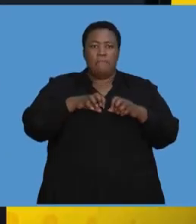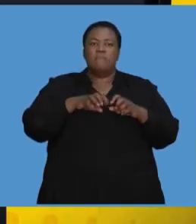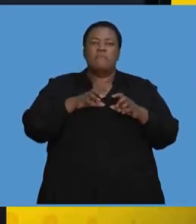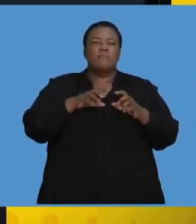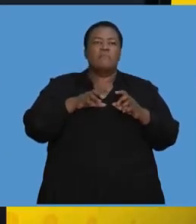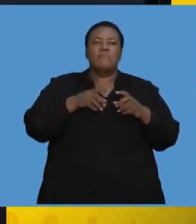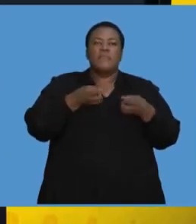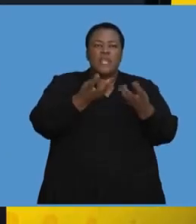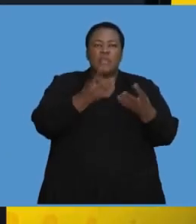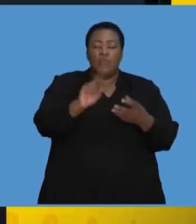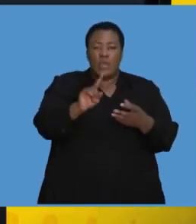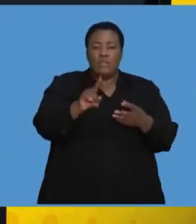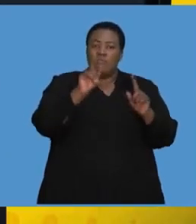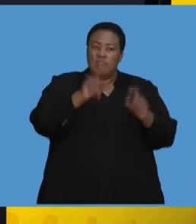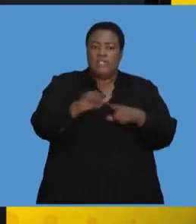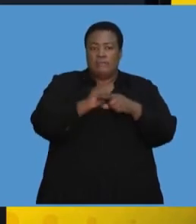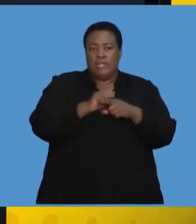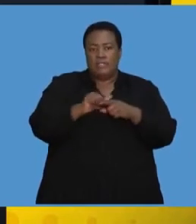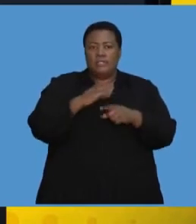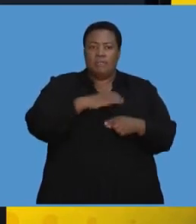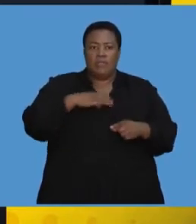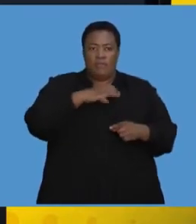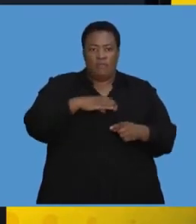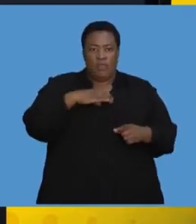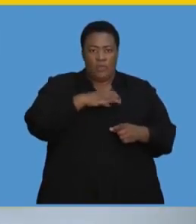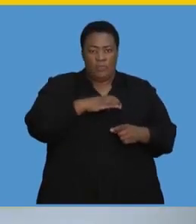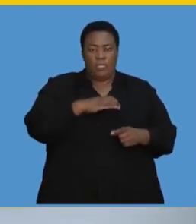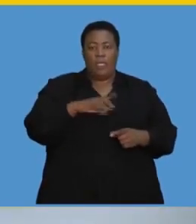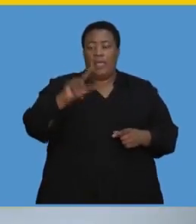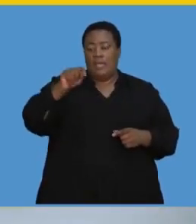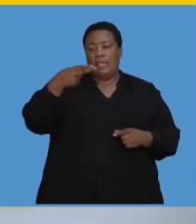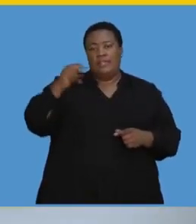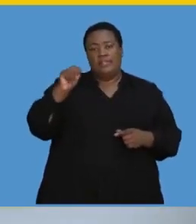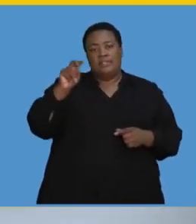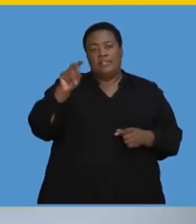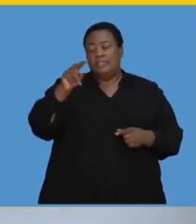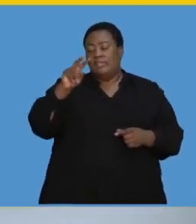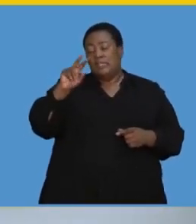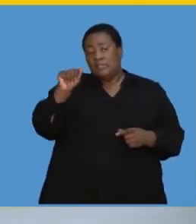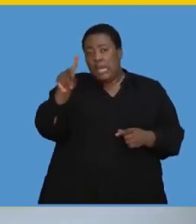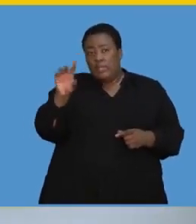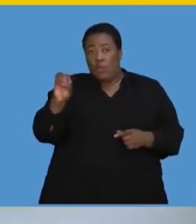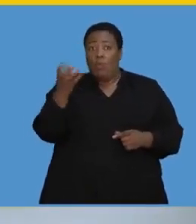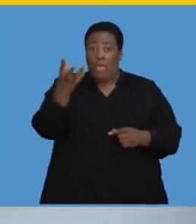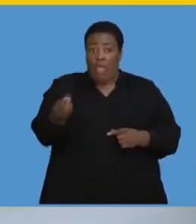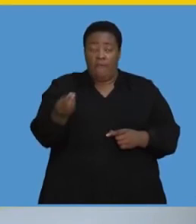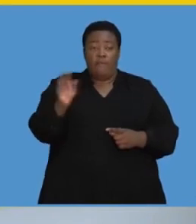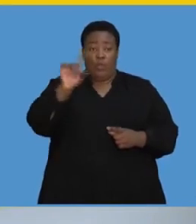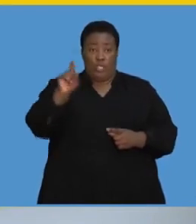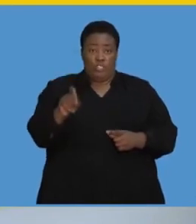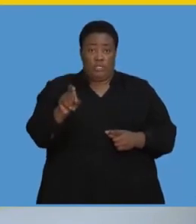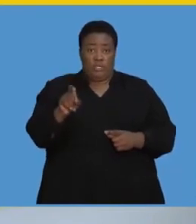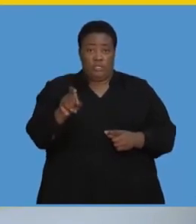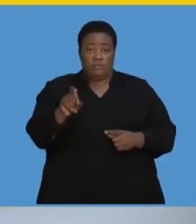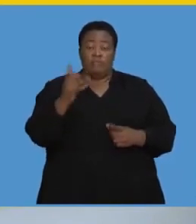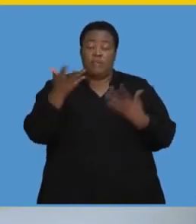to practice and you need to be comfortable with it. Tando, we've got a question from our WhatsApp line, so I think we should go straight to